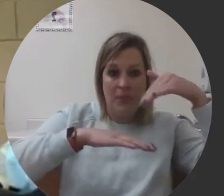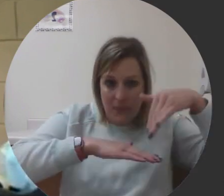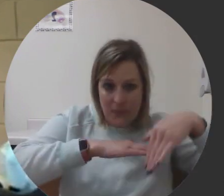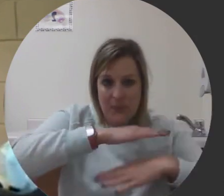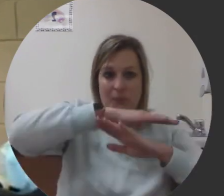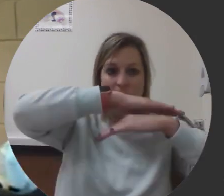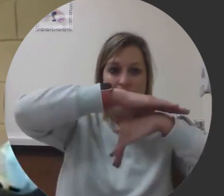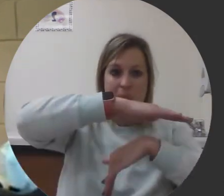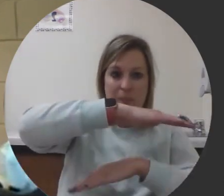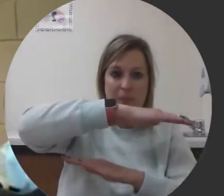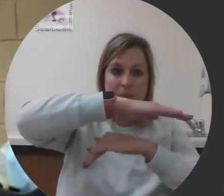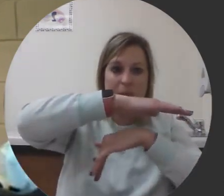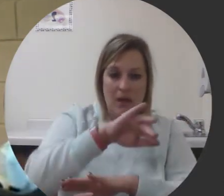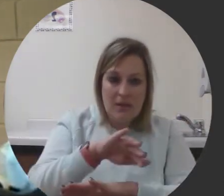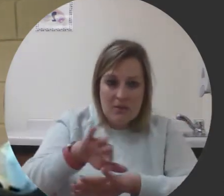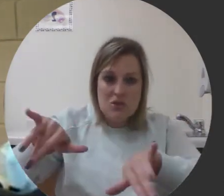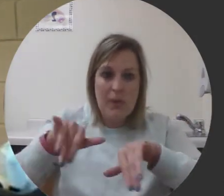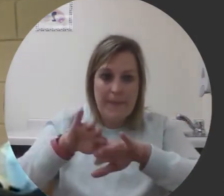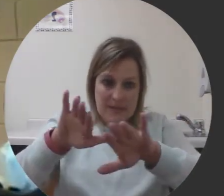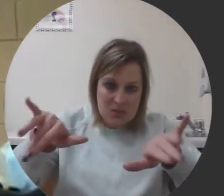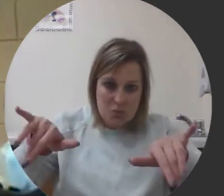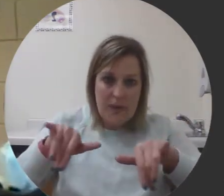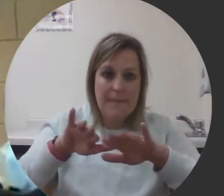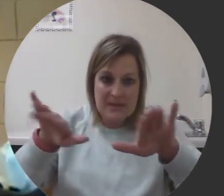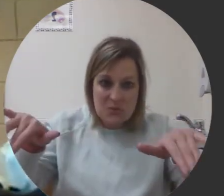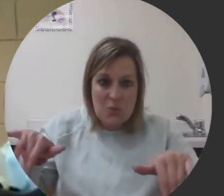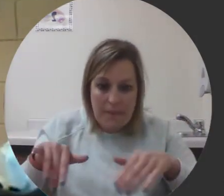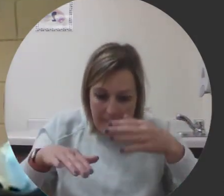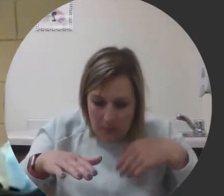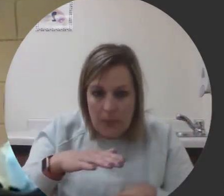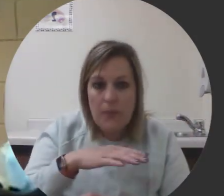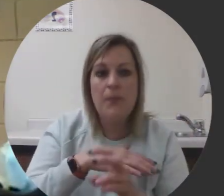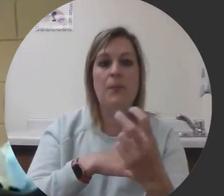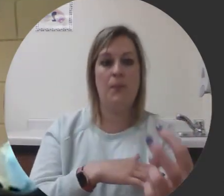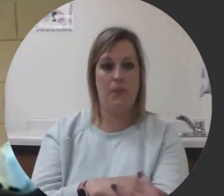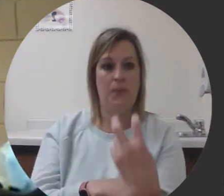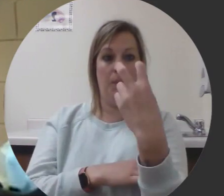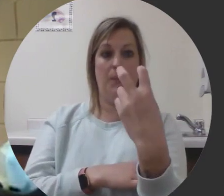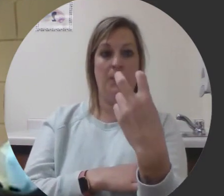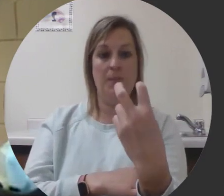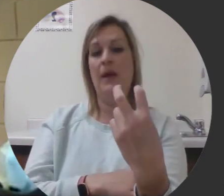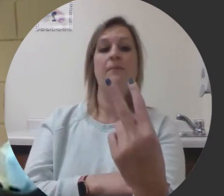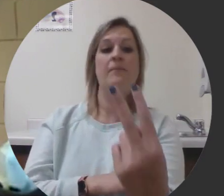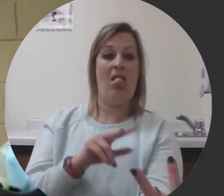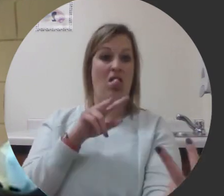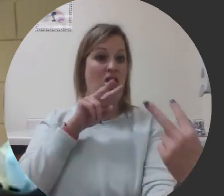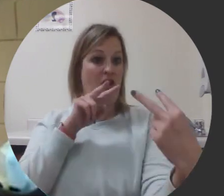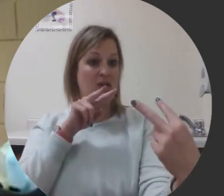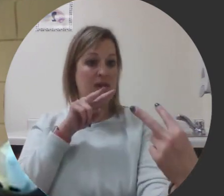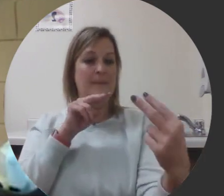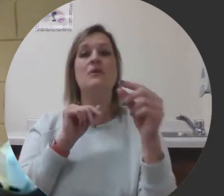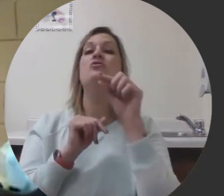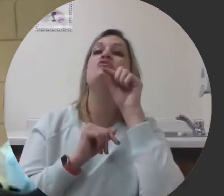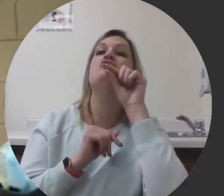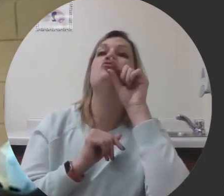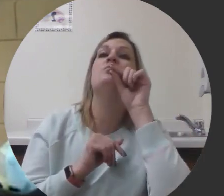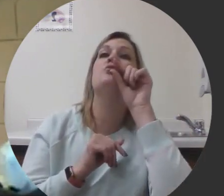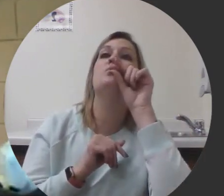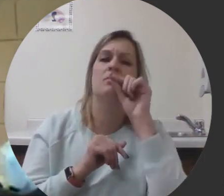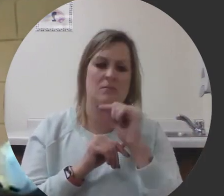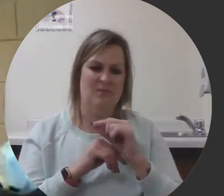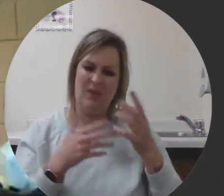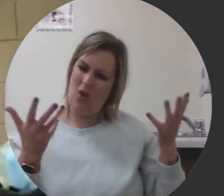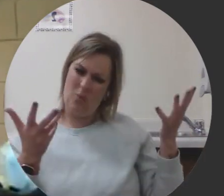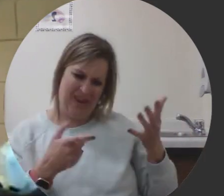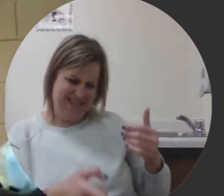strong strokes of its little flippers, and surfaced again right in front of them. It looked up at them and chirruped. What does it want? Kirsty